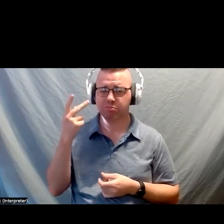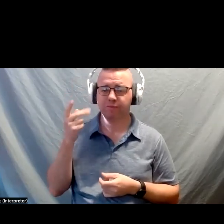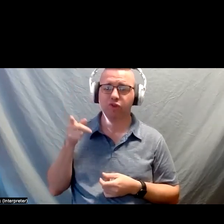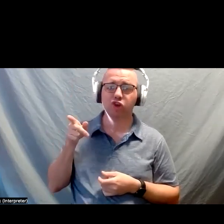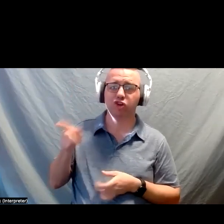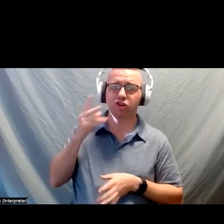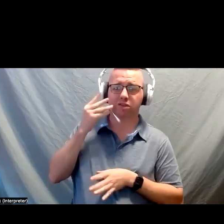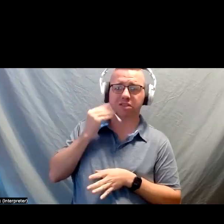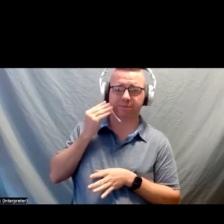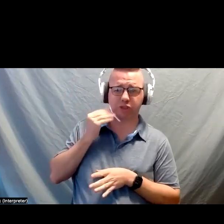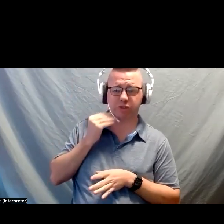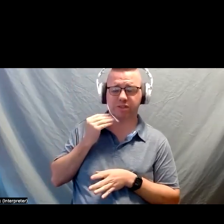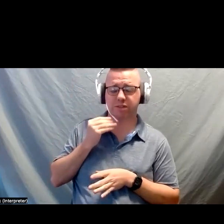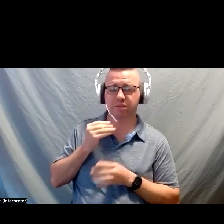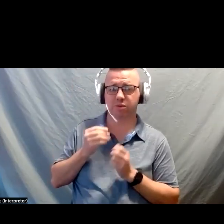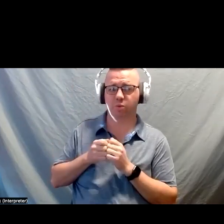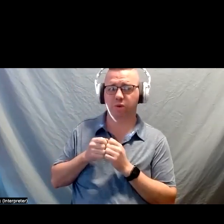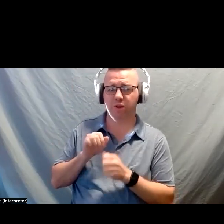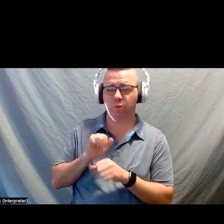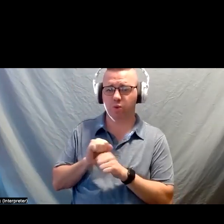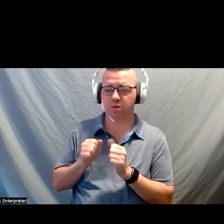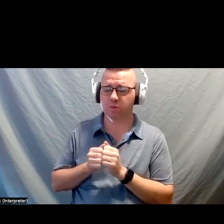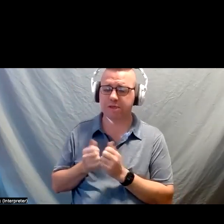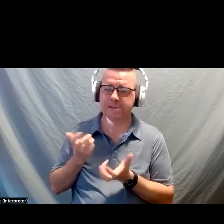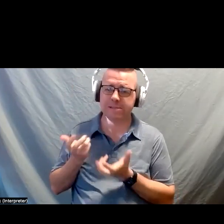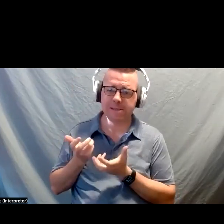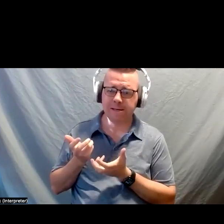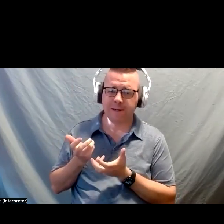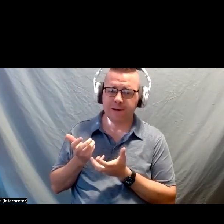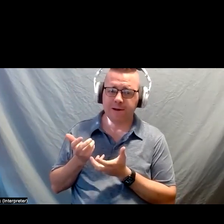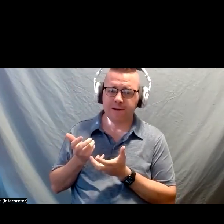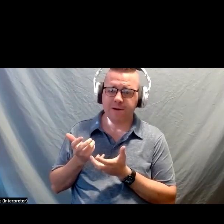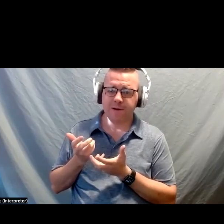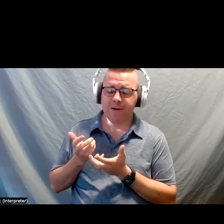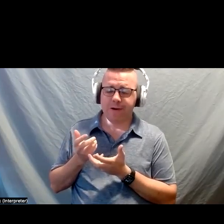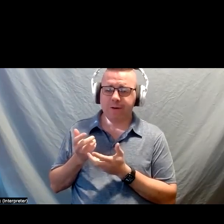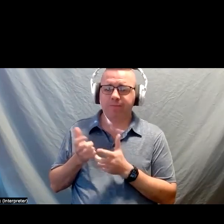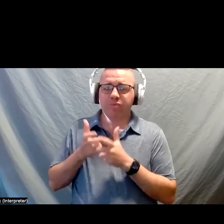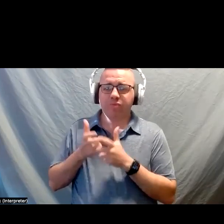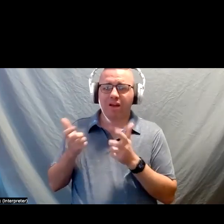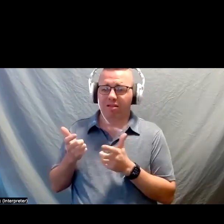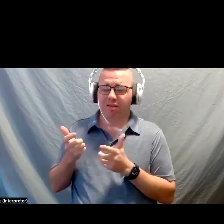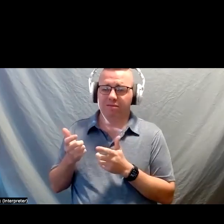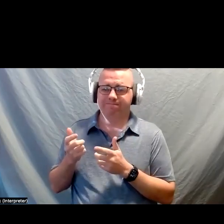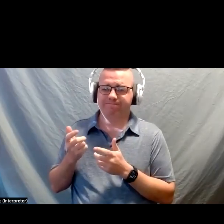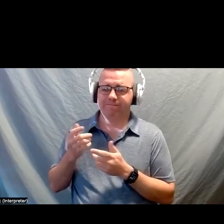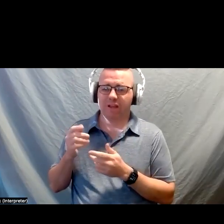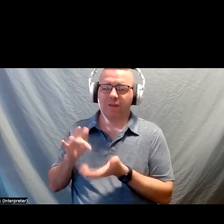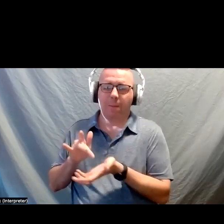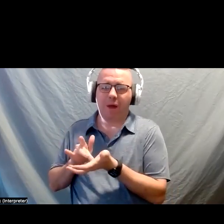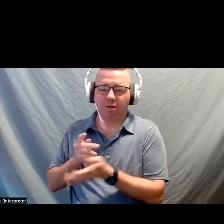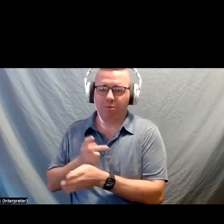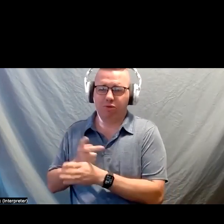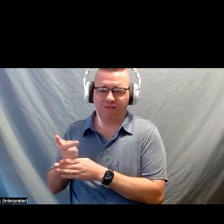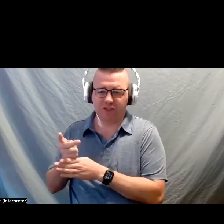that her experience in working with an often unsympathetic medical profession